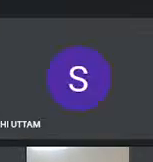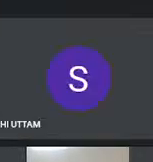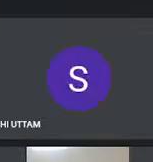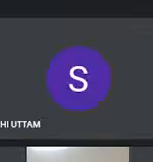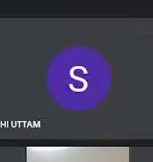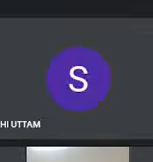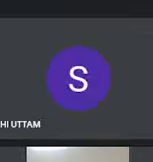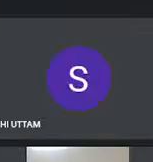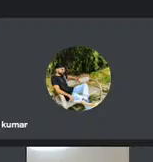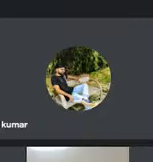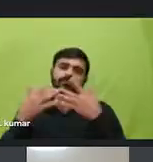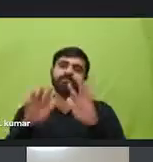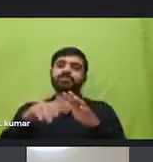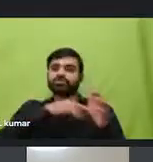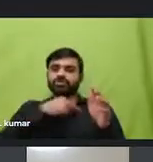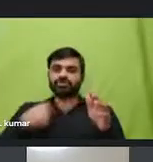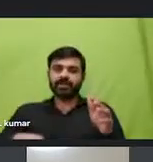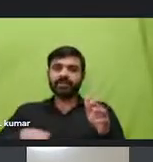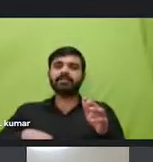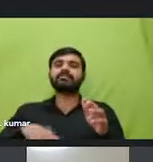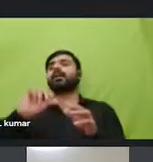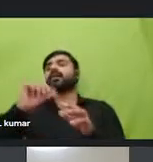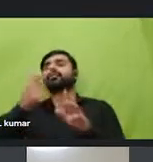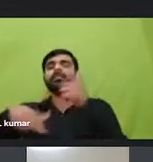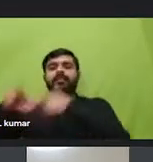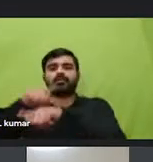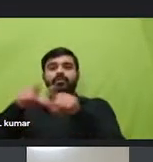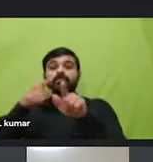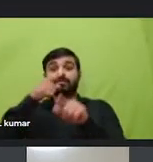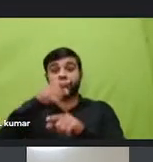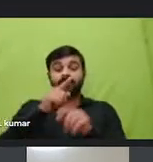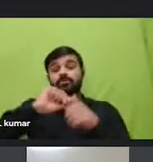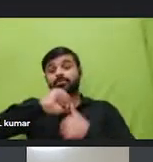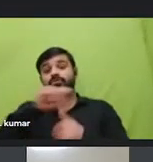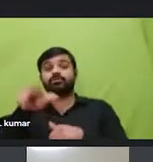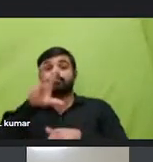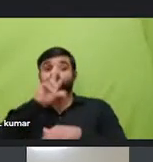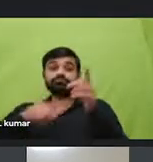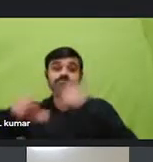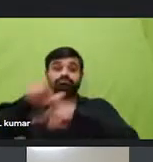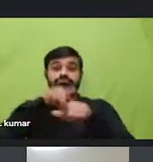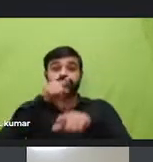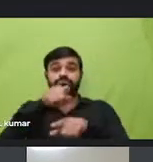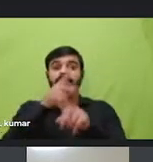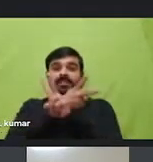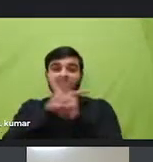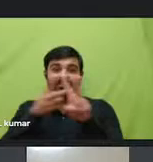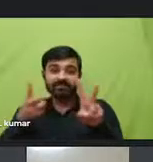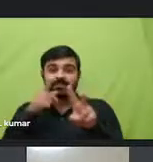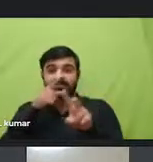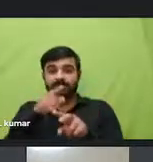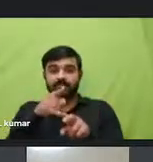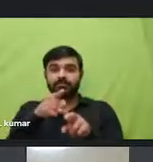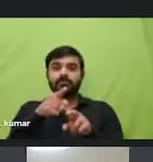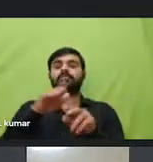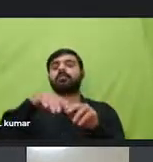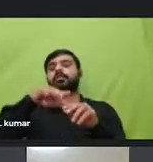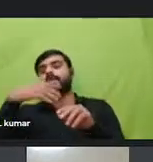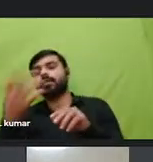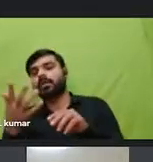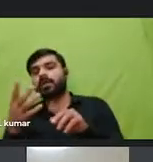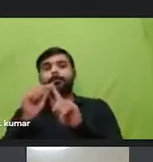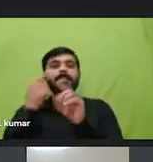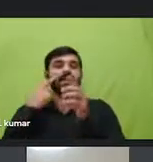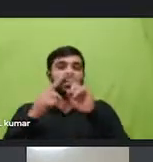So Chinese and other tone languages, but in all spoken languages there is a flow of